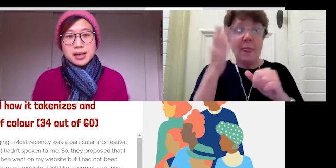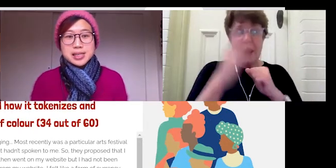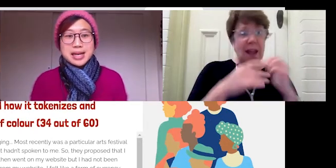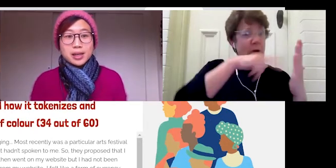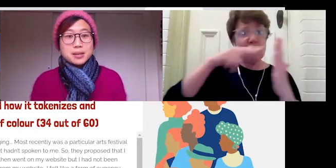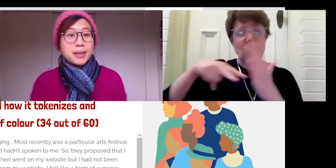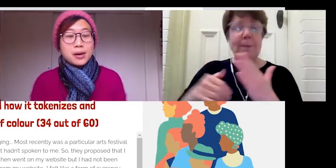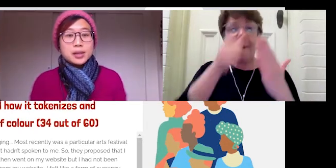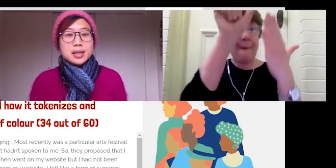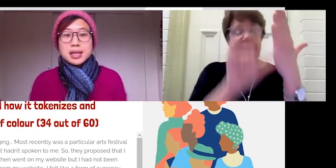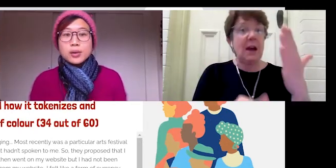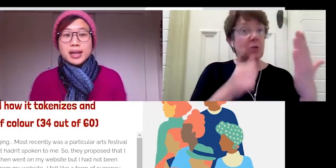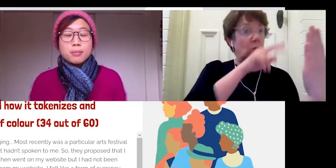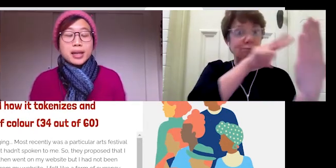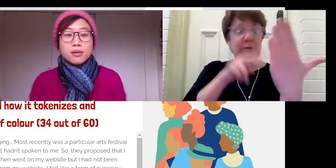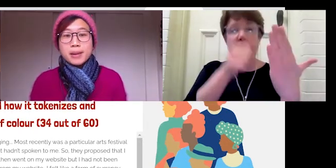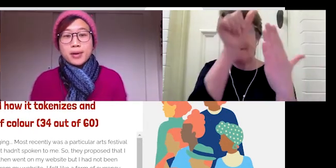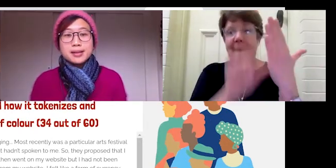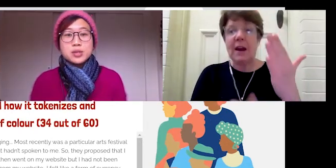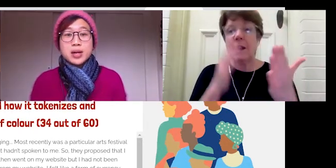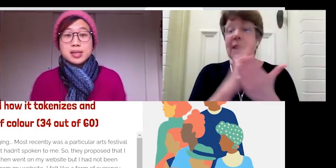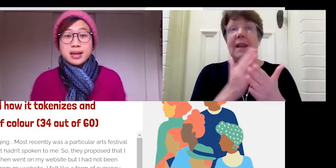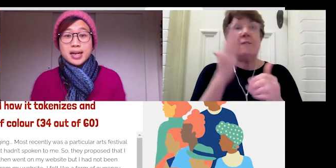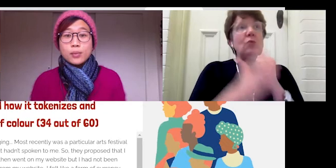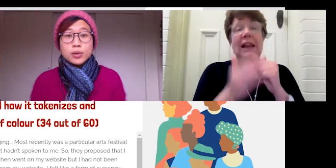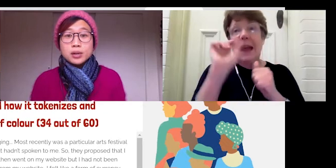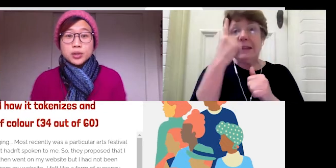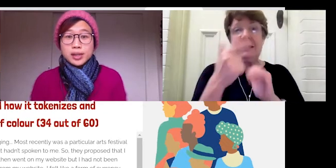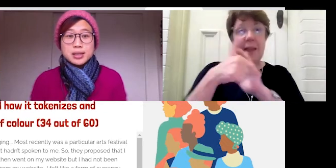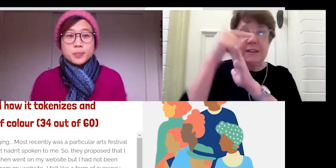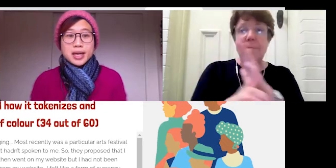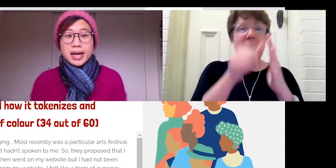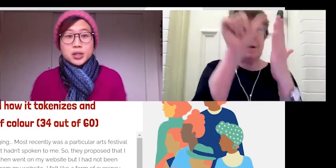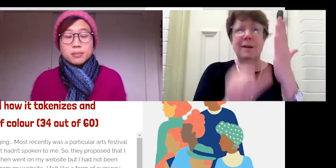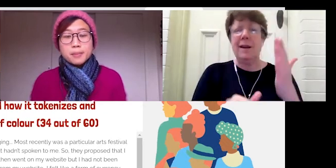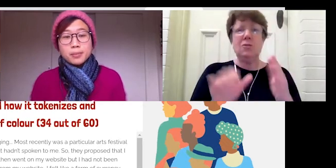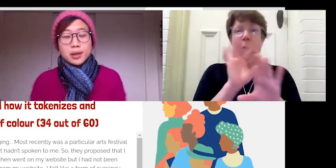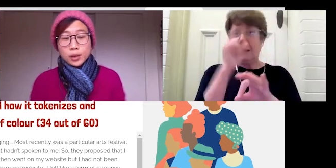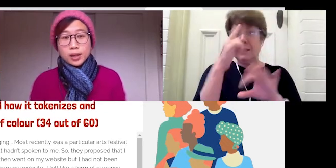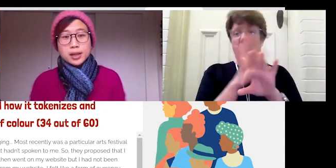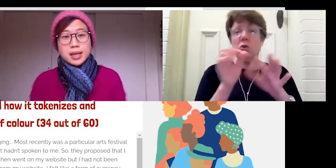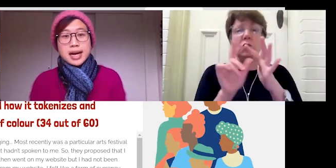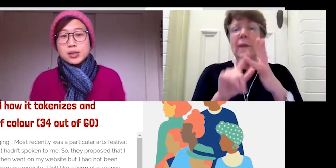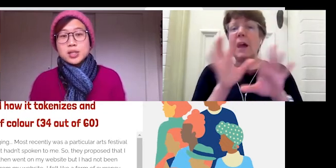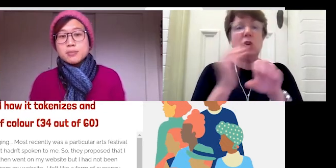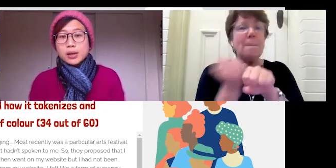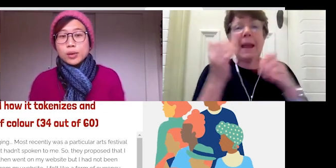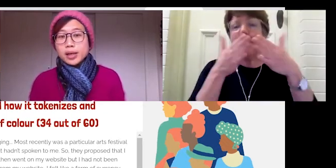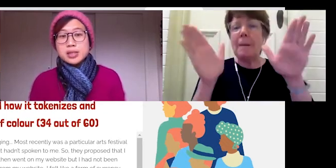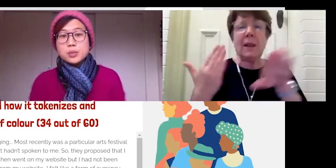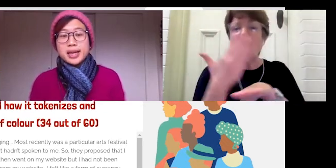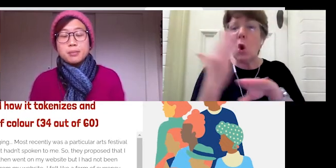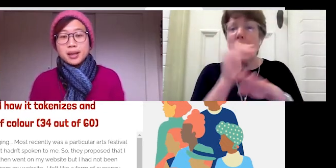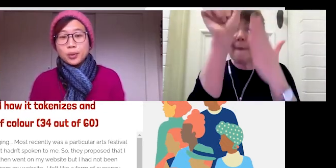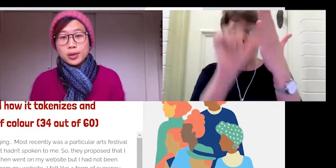doesn't understand what it's about, didn't look at the breadth of my practice to understand that I would not do this. I don't make public work. I don't just make work